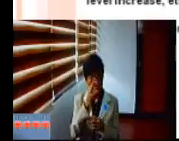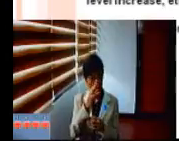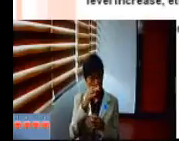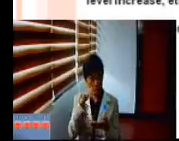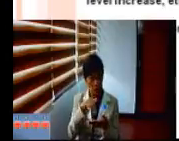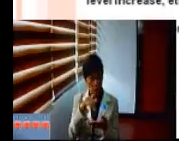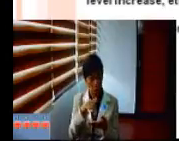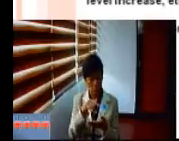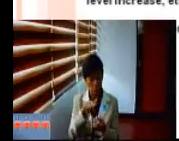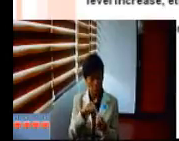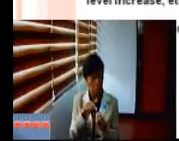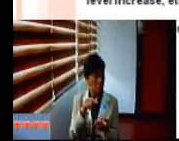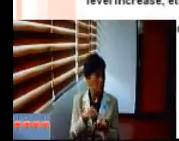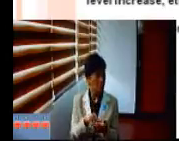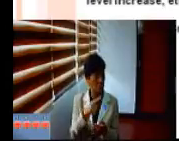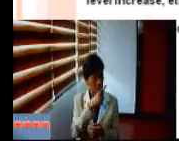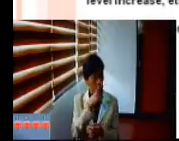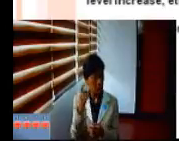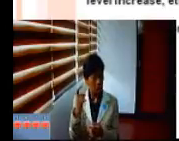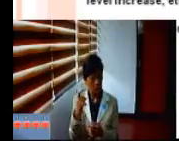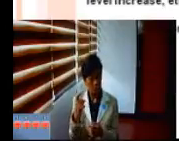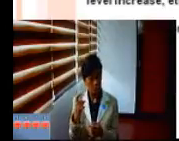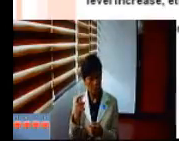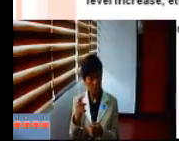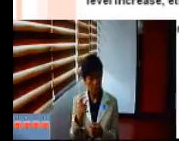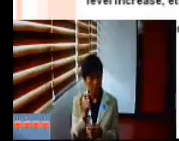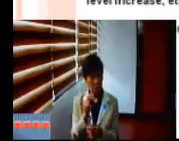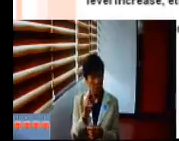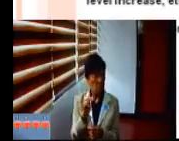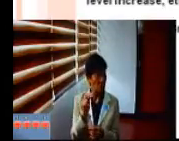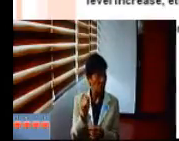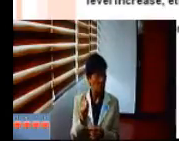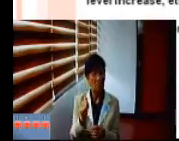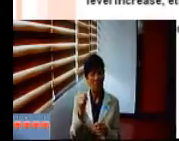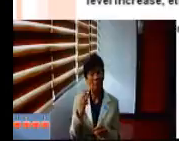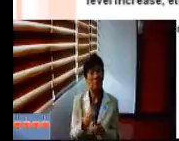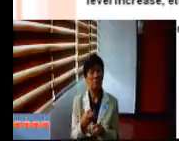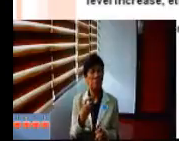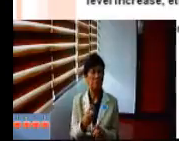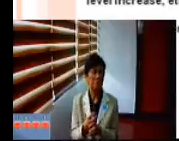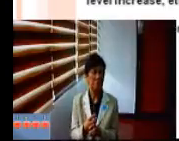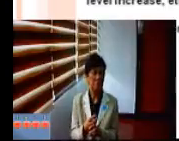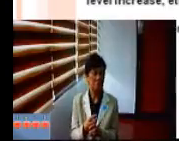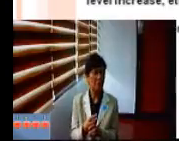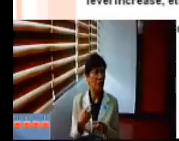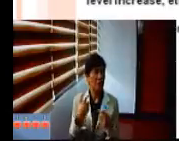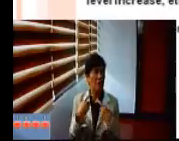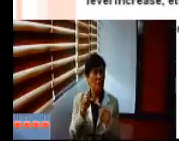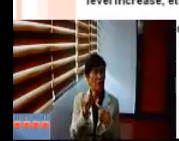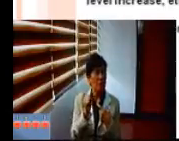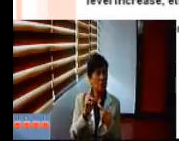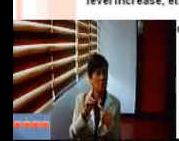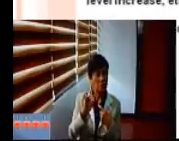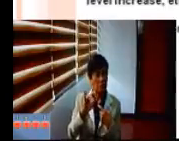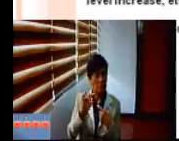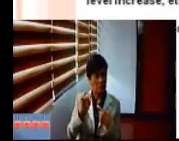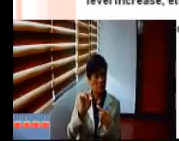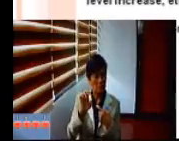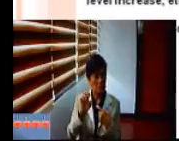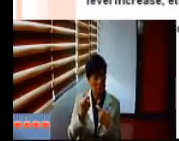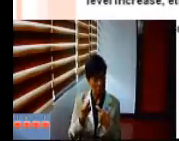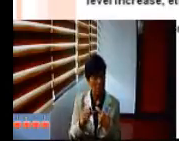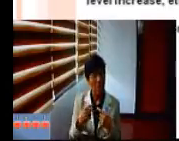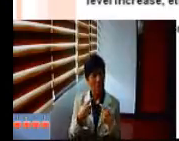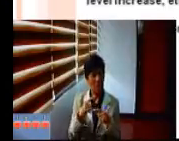these, because sa tuna pa lang, ma'am, hindi ko na kaya. Meron pang sardinas, may galunggo. Lahat po nito may